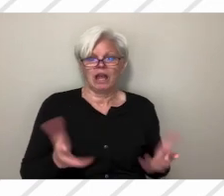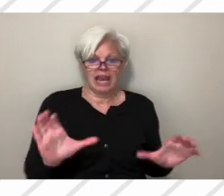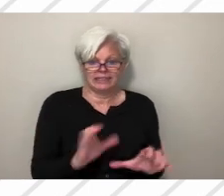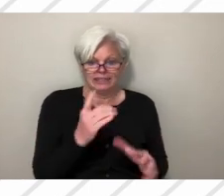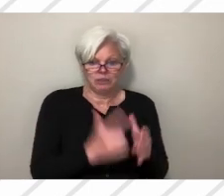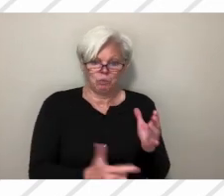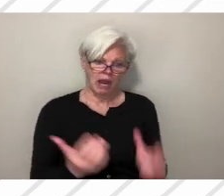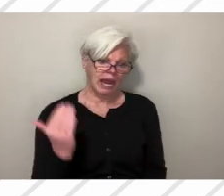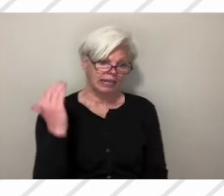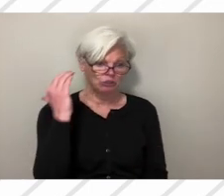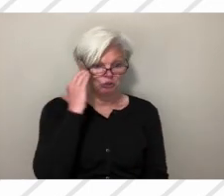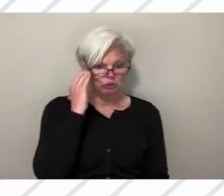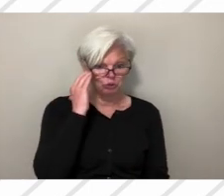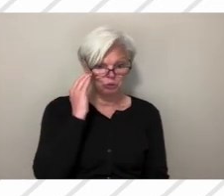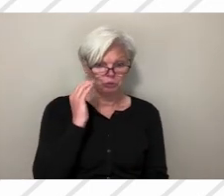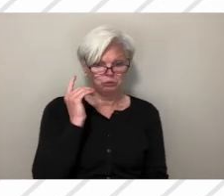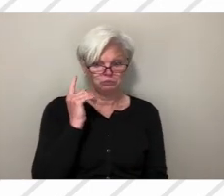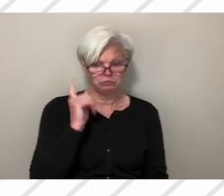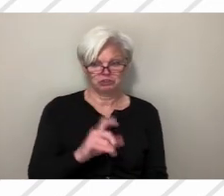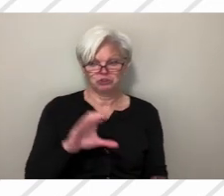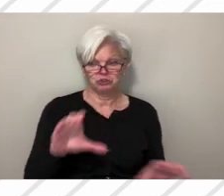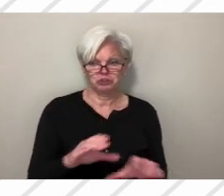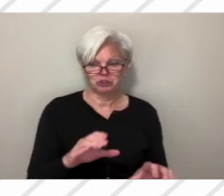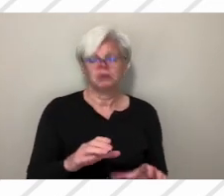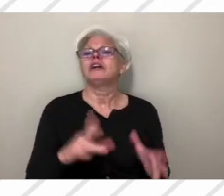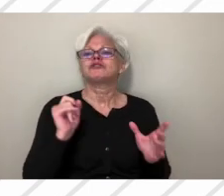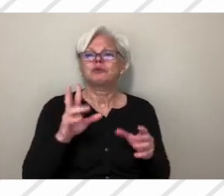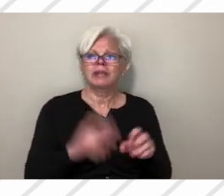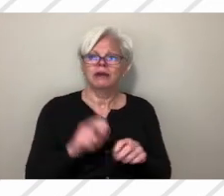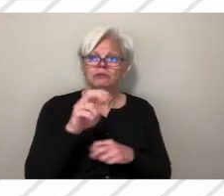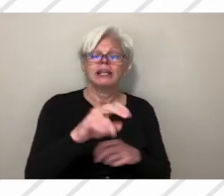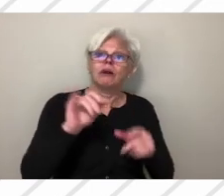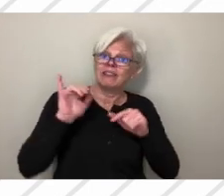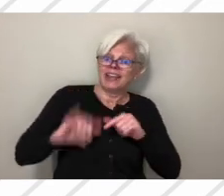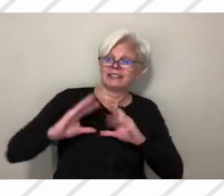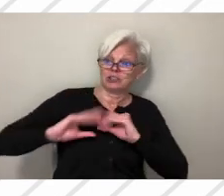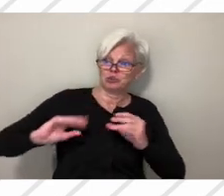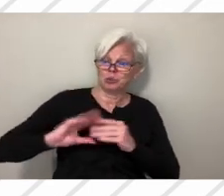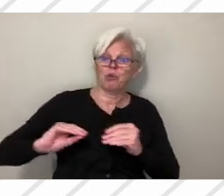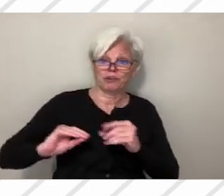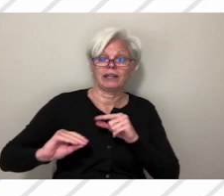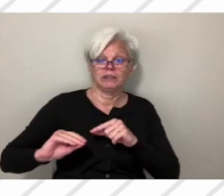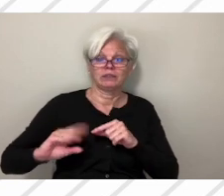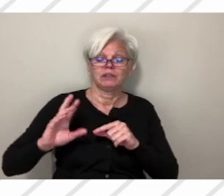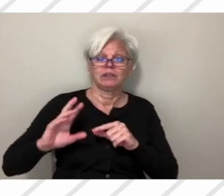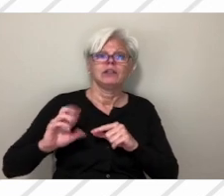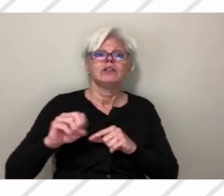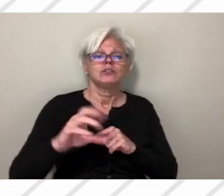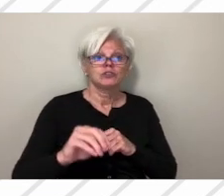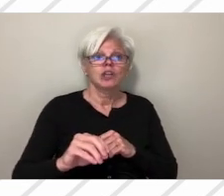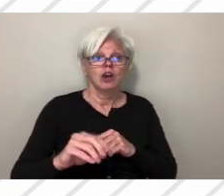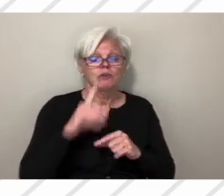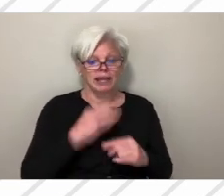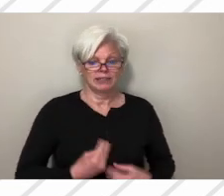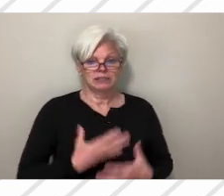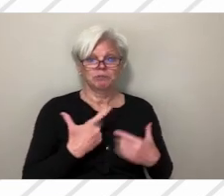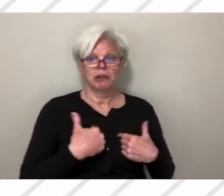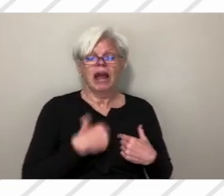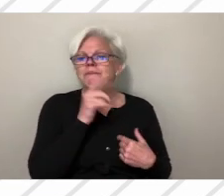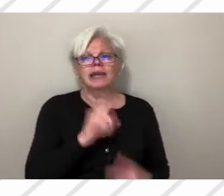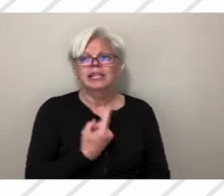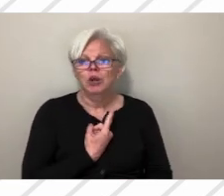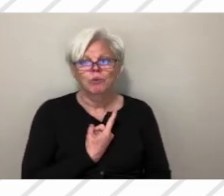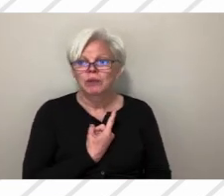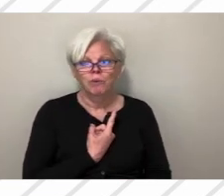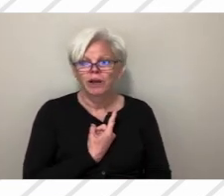do. Fast forward, that's a story. So then it inspired me to like, I'm not the only one out